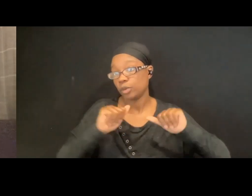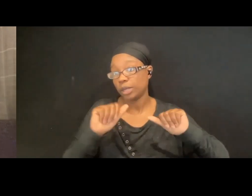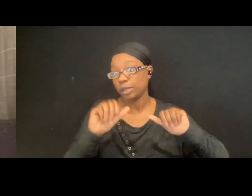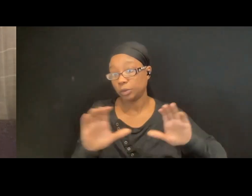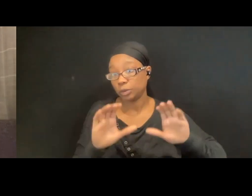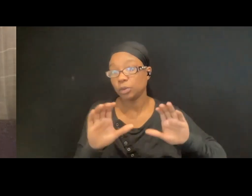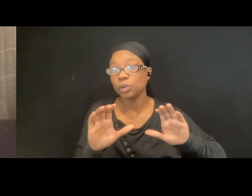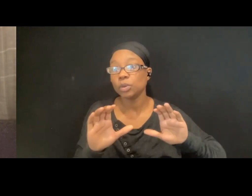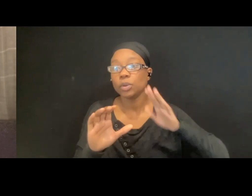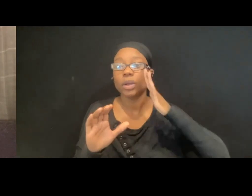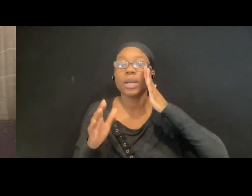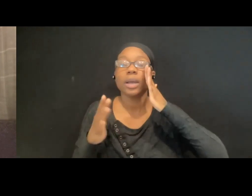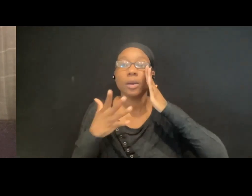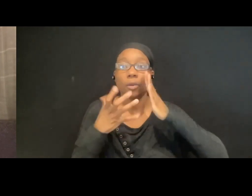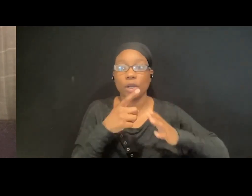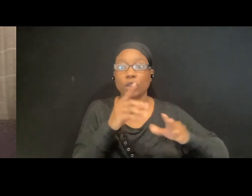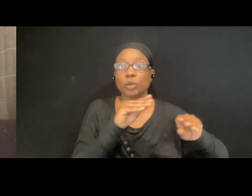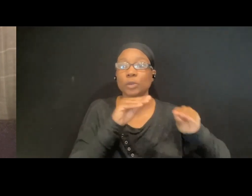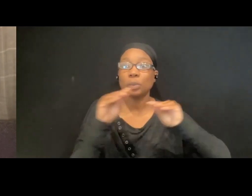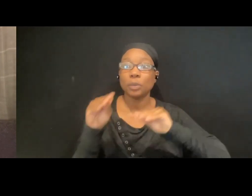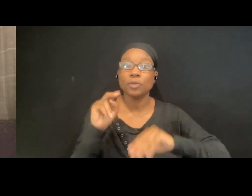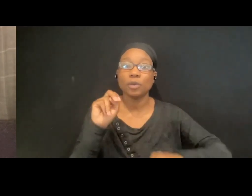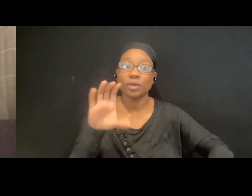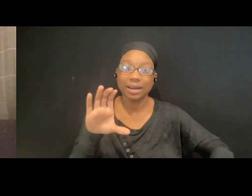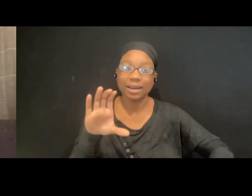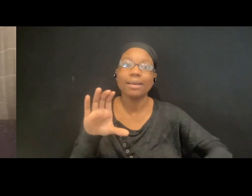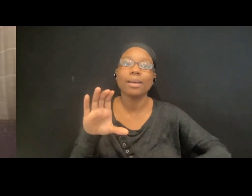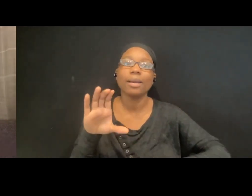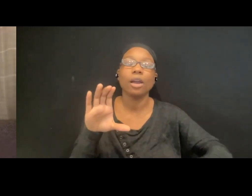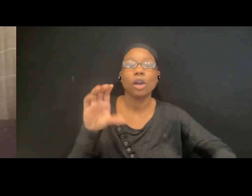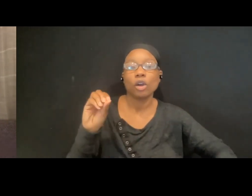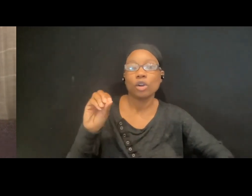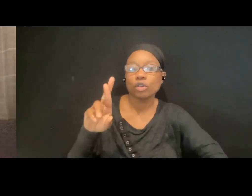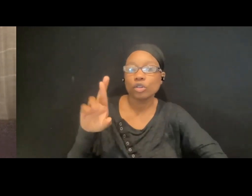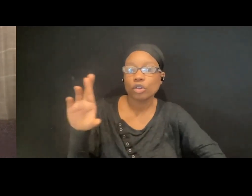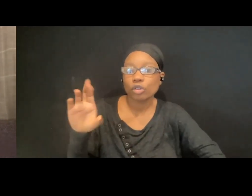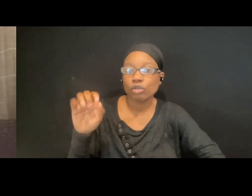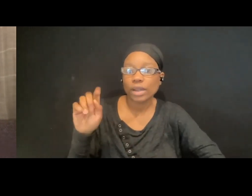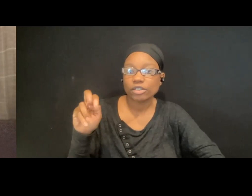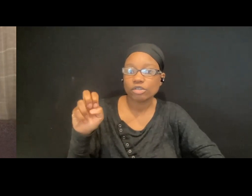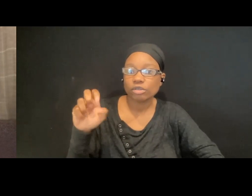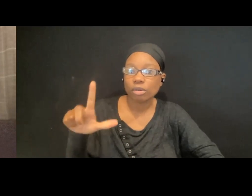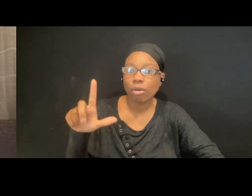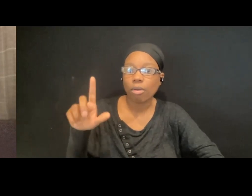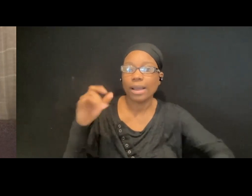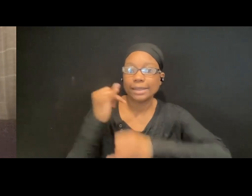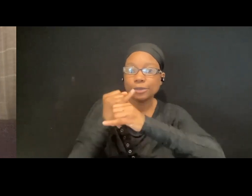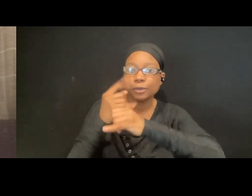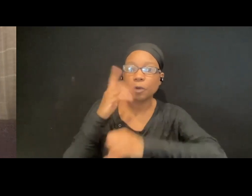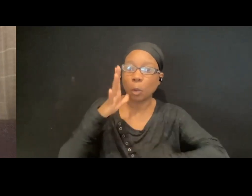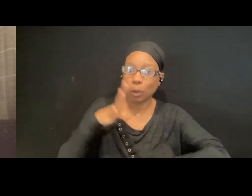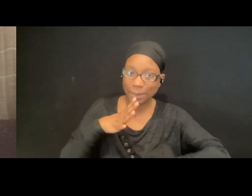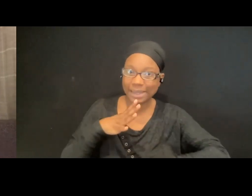moved to the North Carolina Correctional Institution for Women. She'd like to be transferred there, and the state continues to